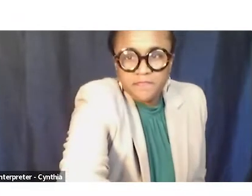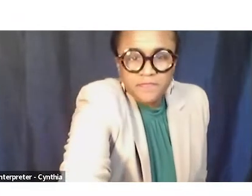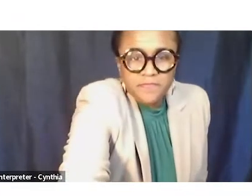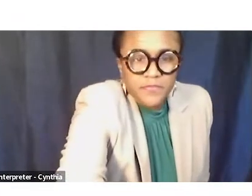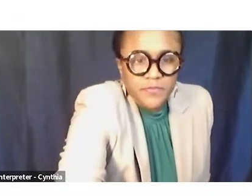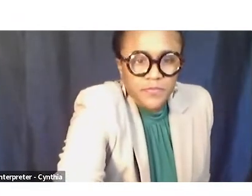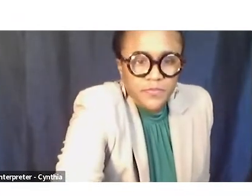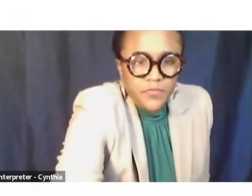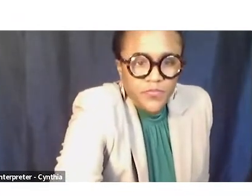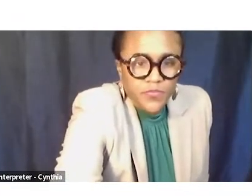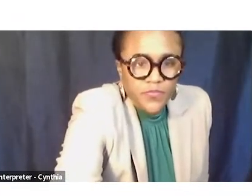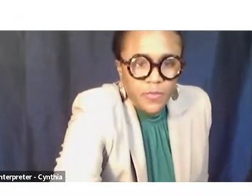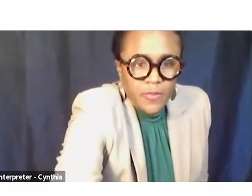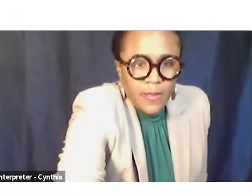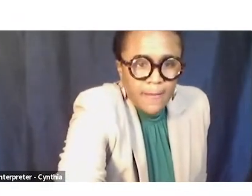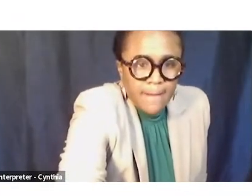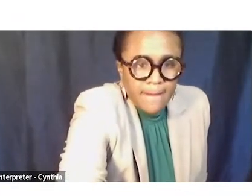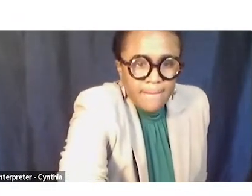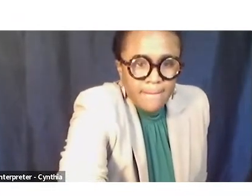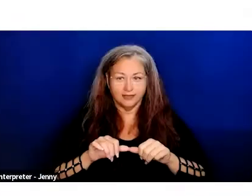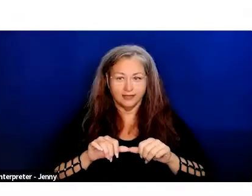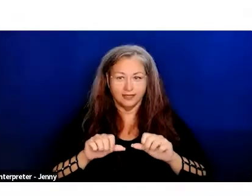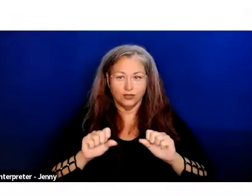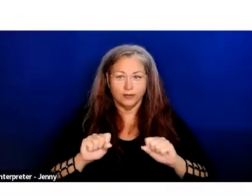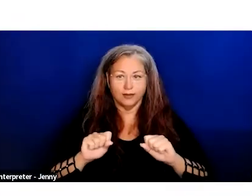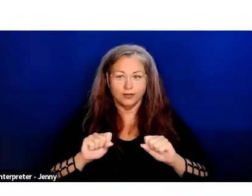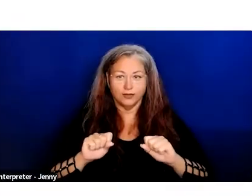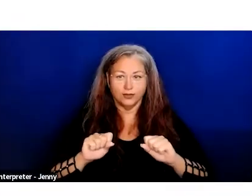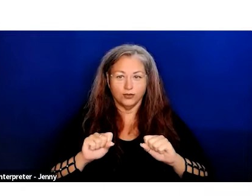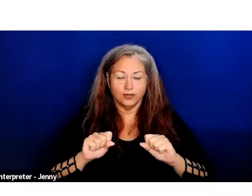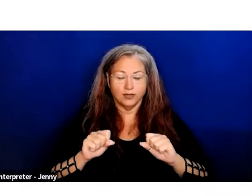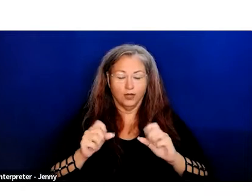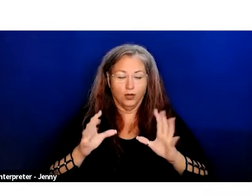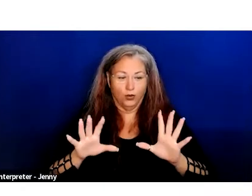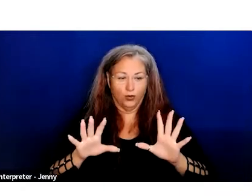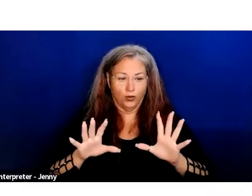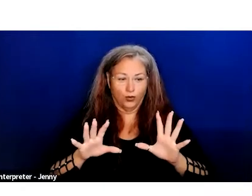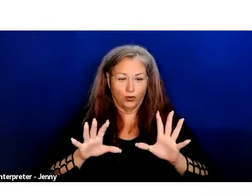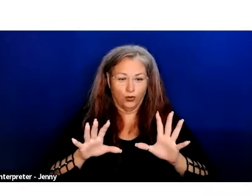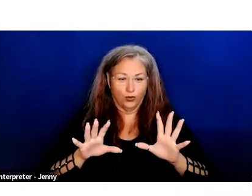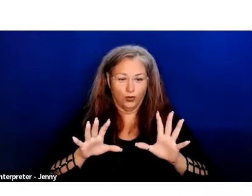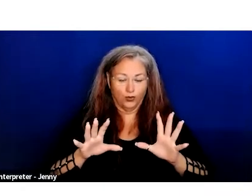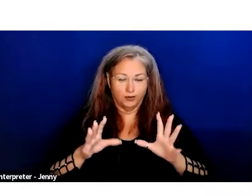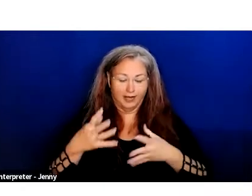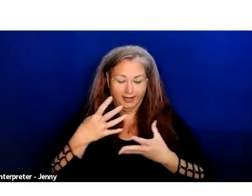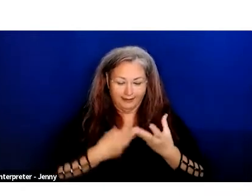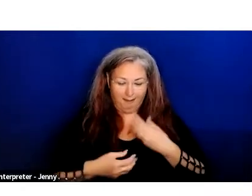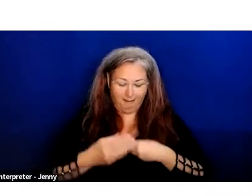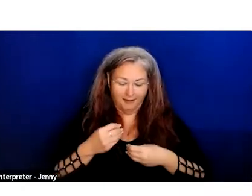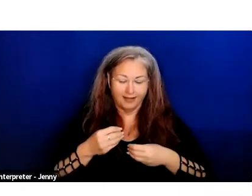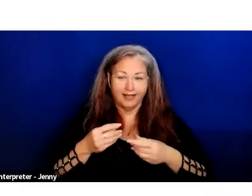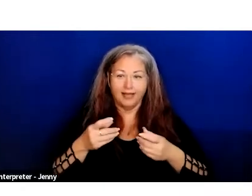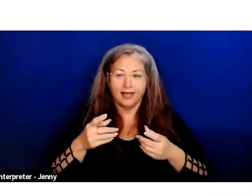space to take this all in. for a second while